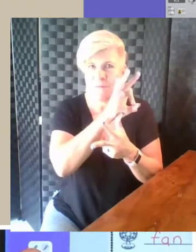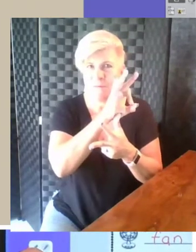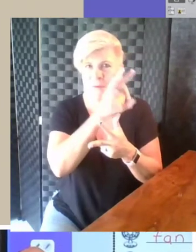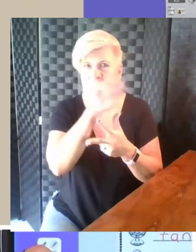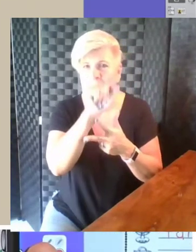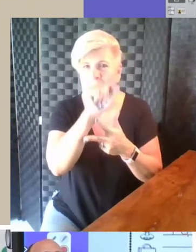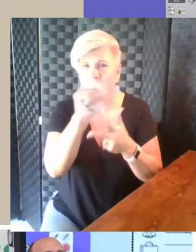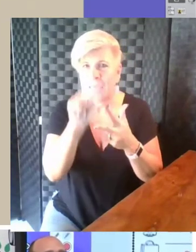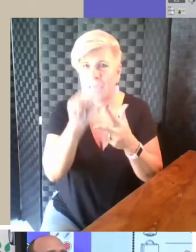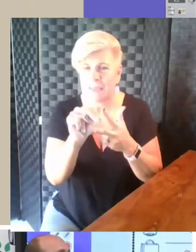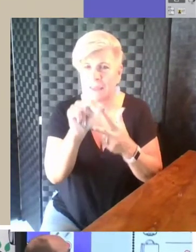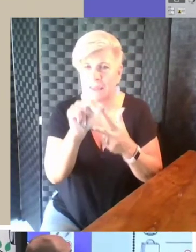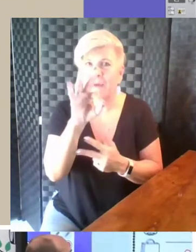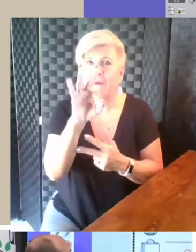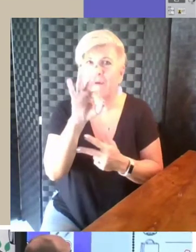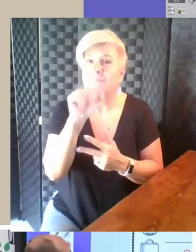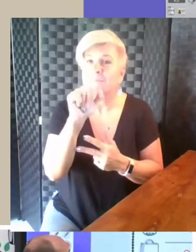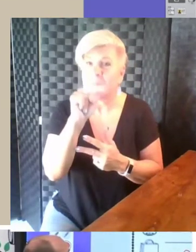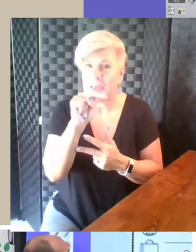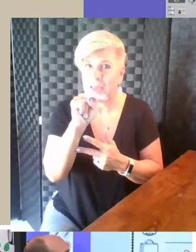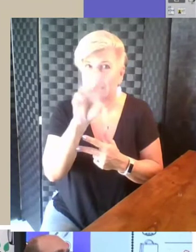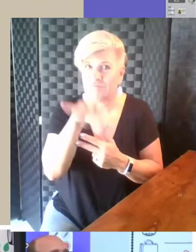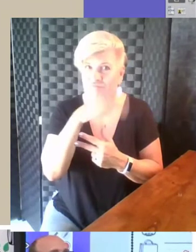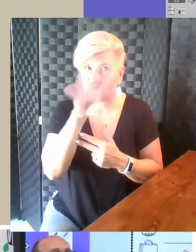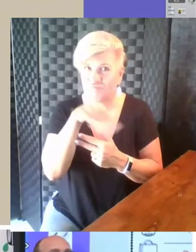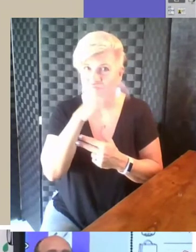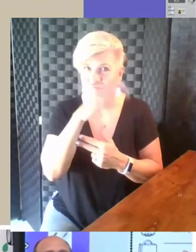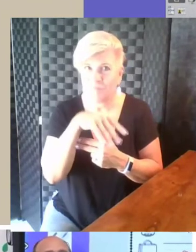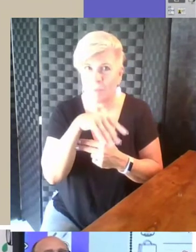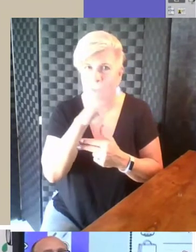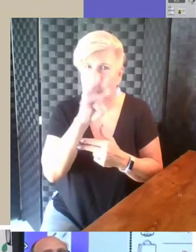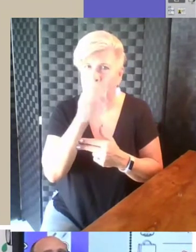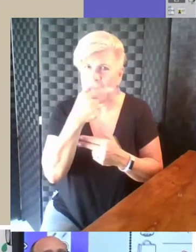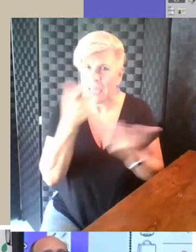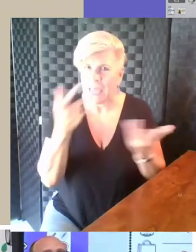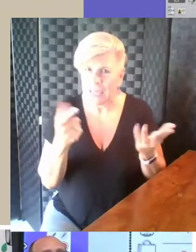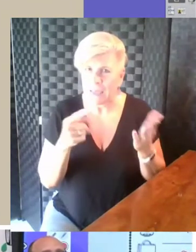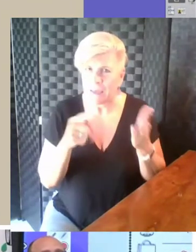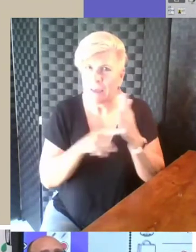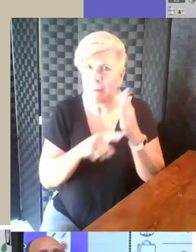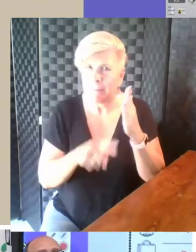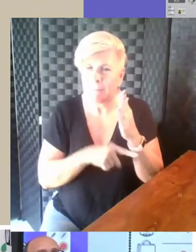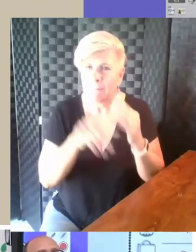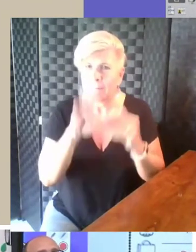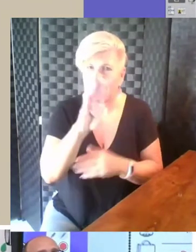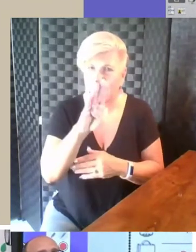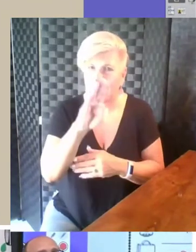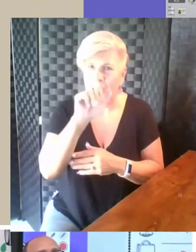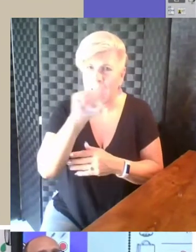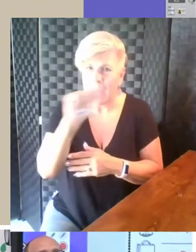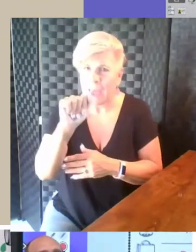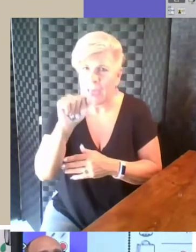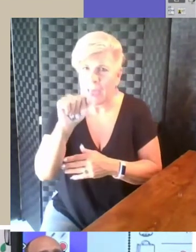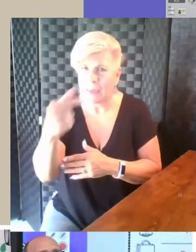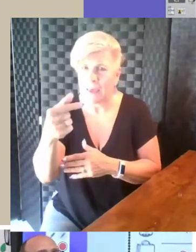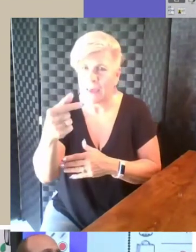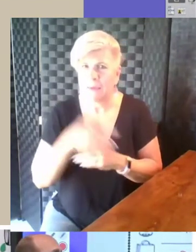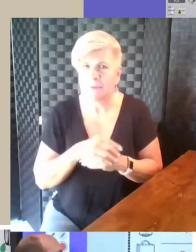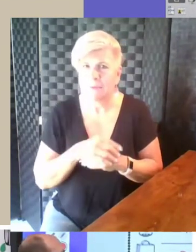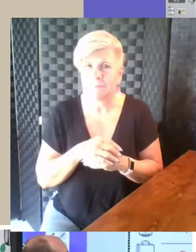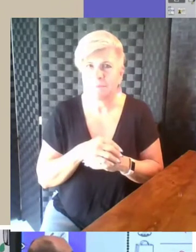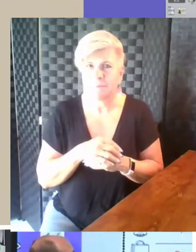An. Fan. Let's try bag. Ba, a, g.